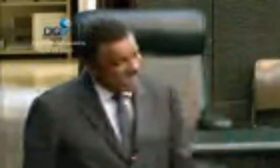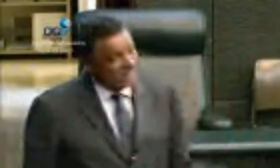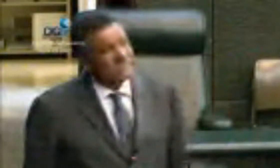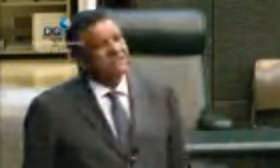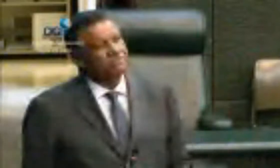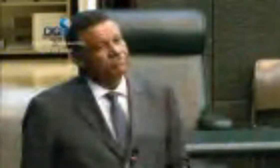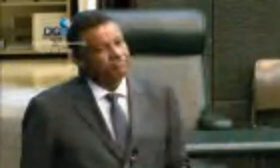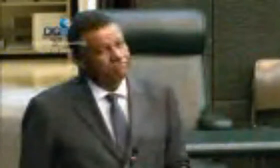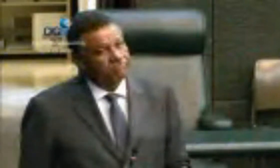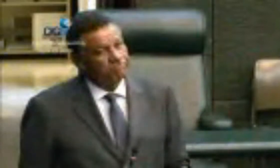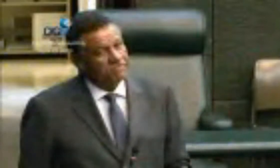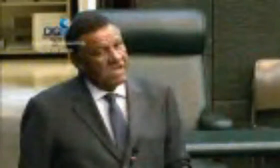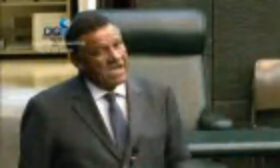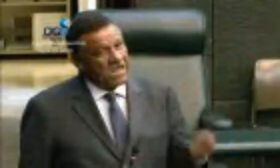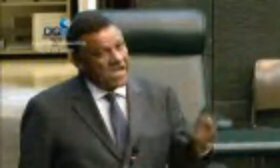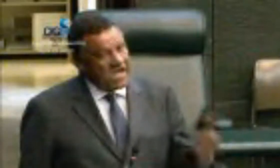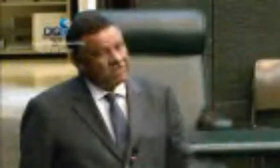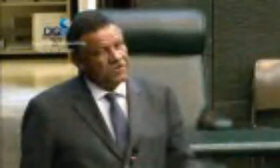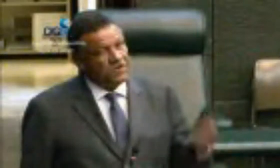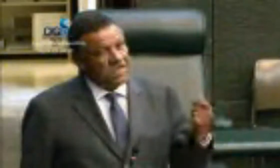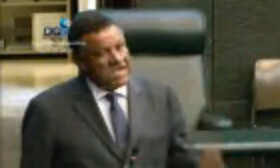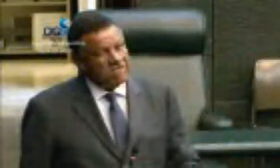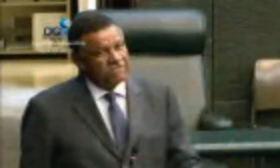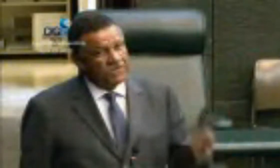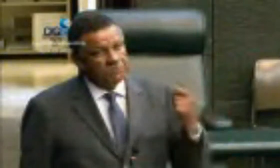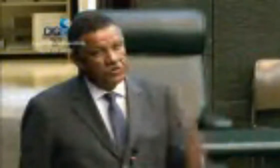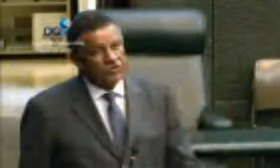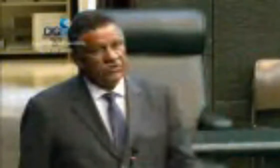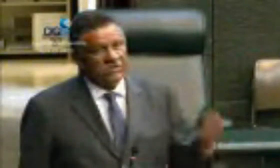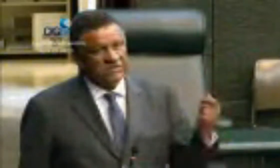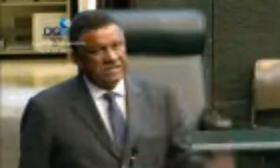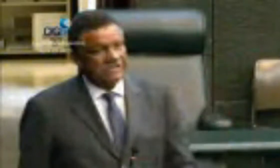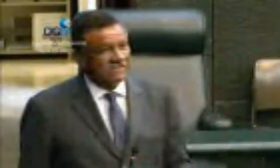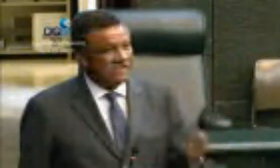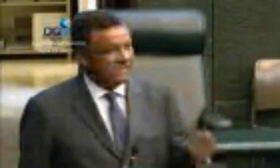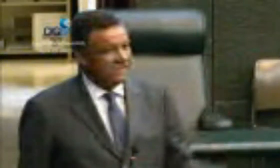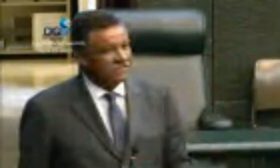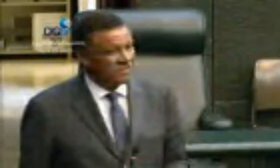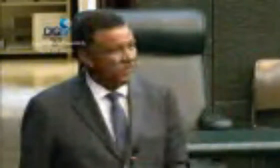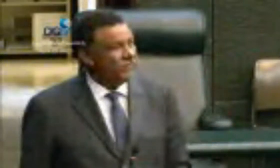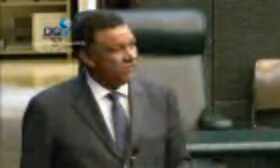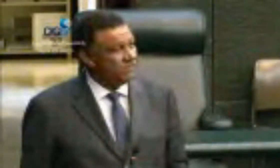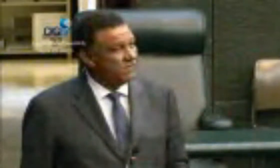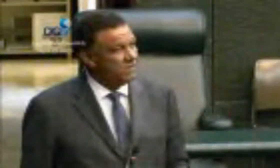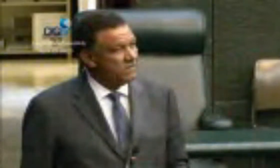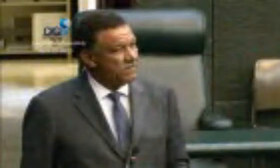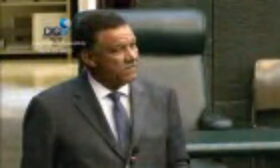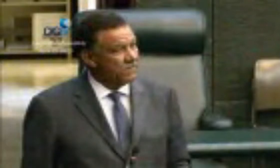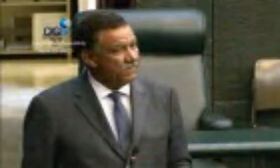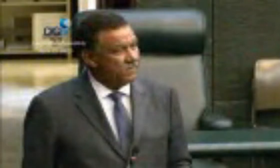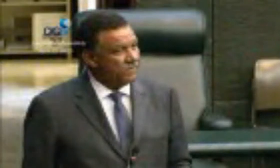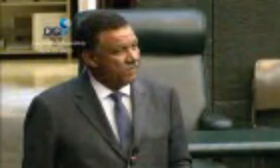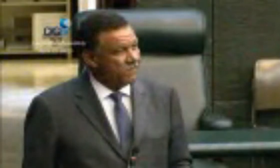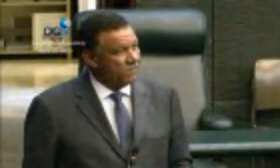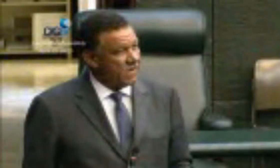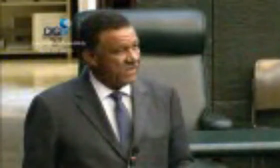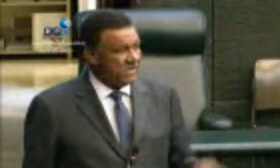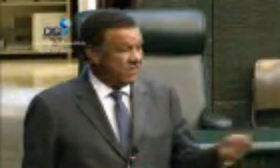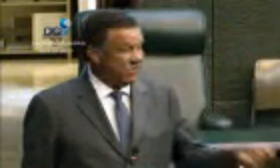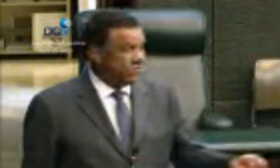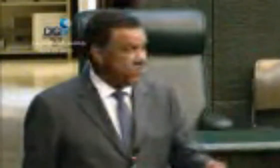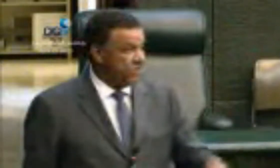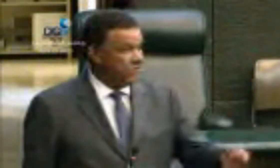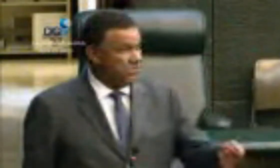having every person tested in this country. I hear the Premier say we know we're not going